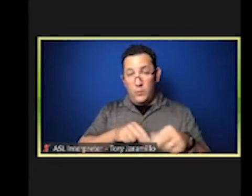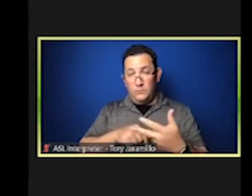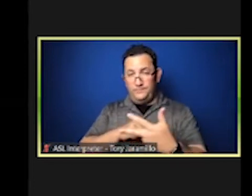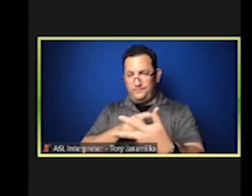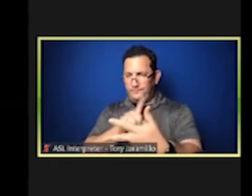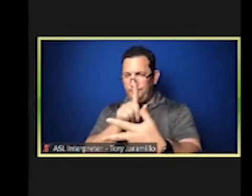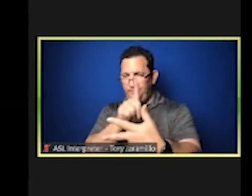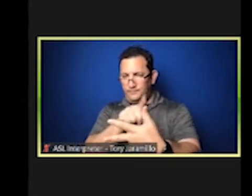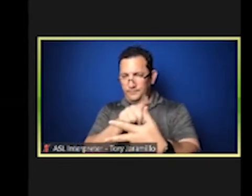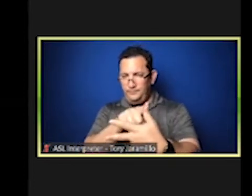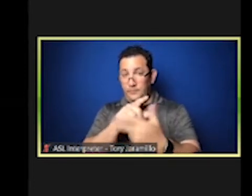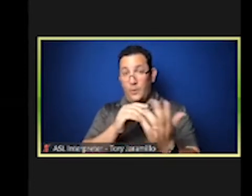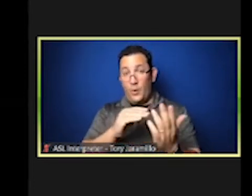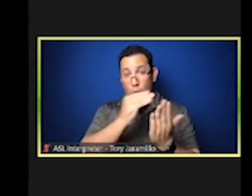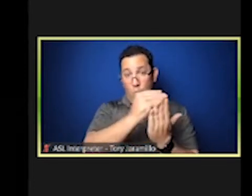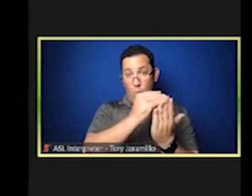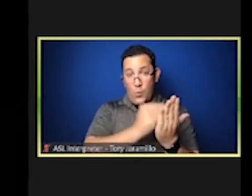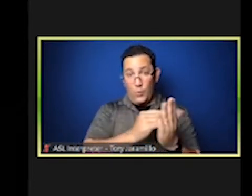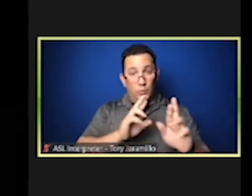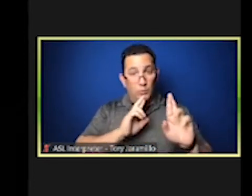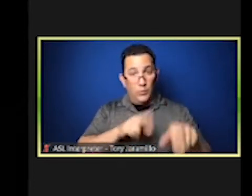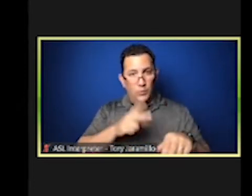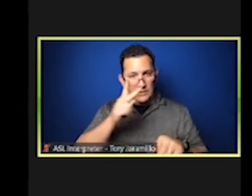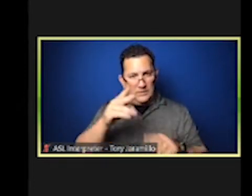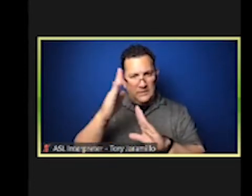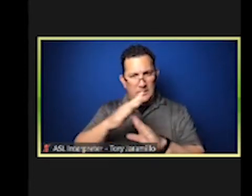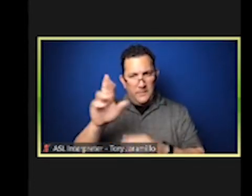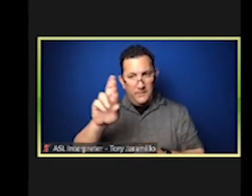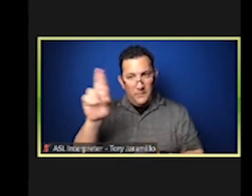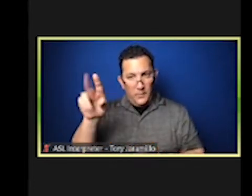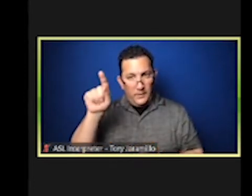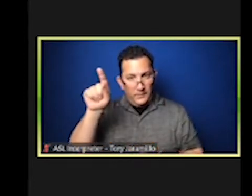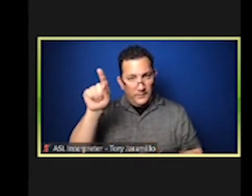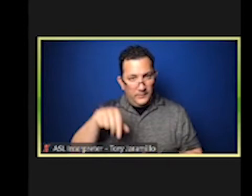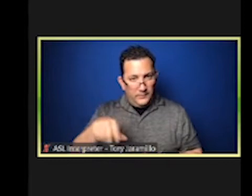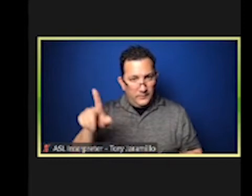is a course report in the top right corner.